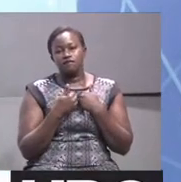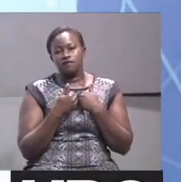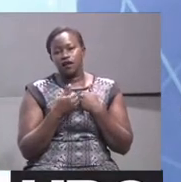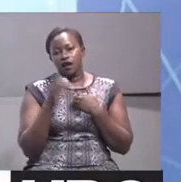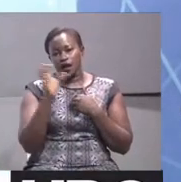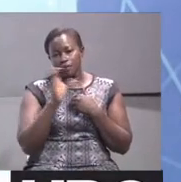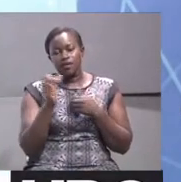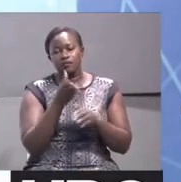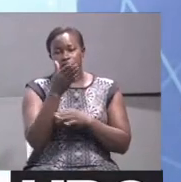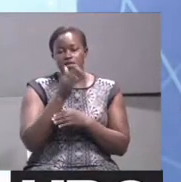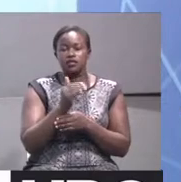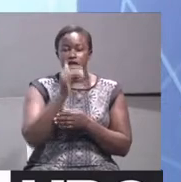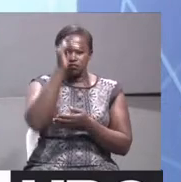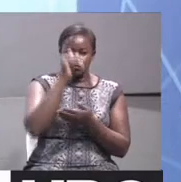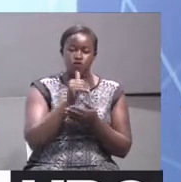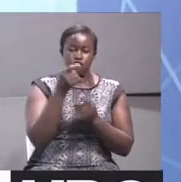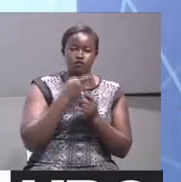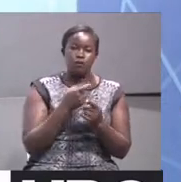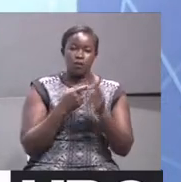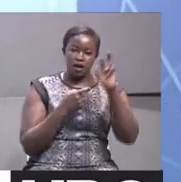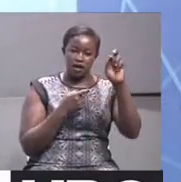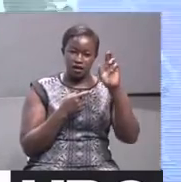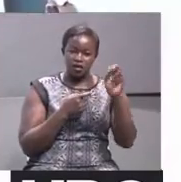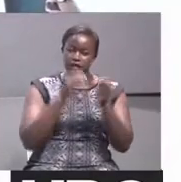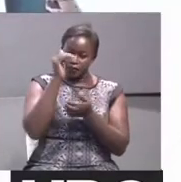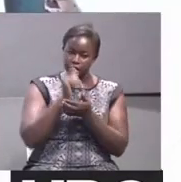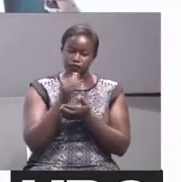from 80 to 20.